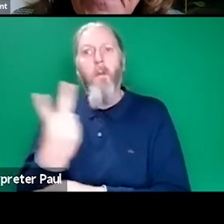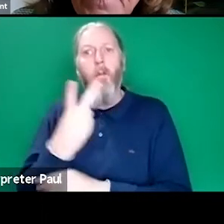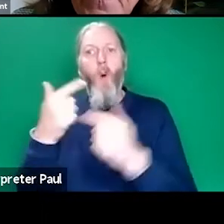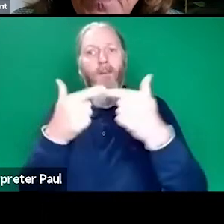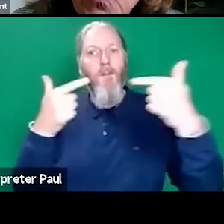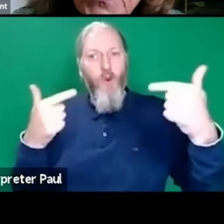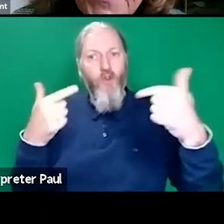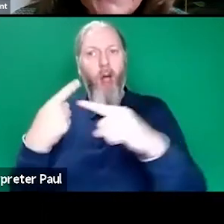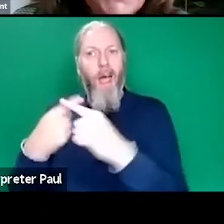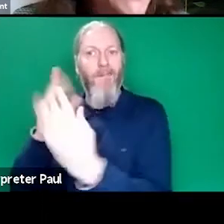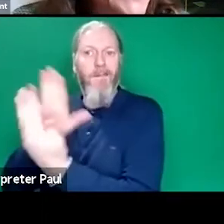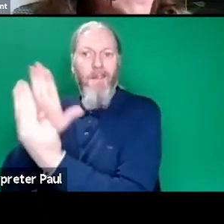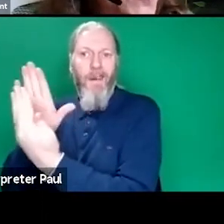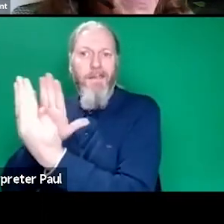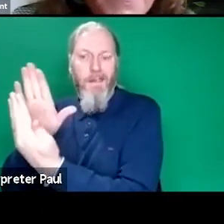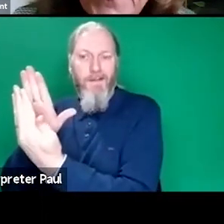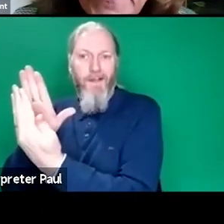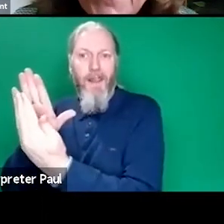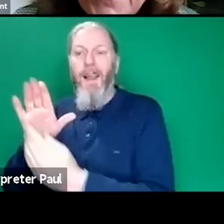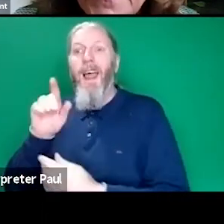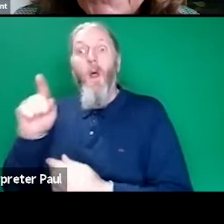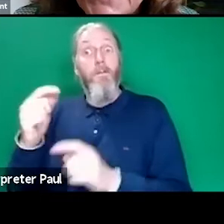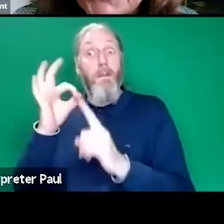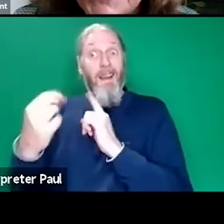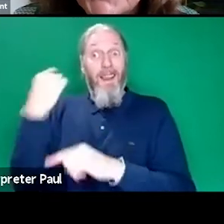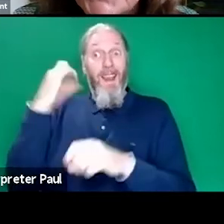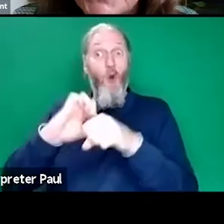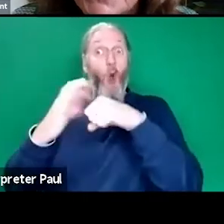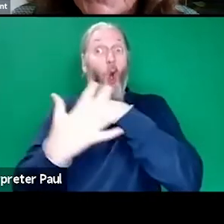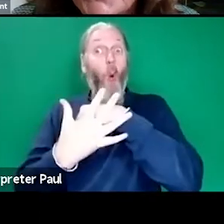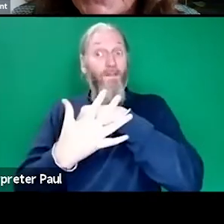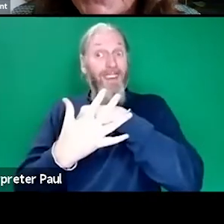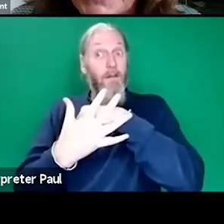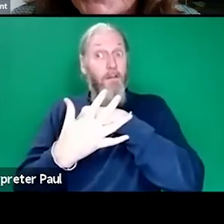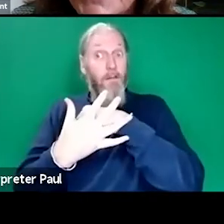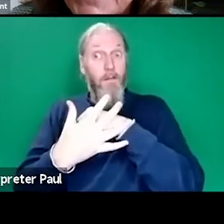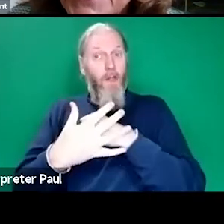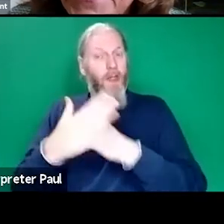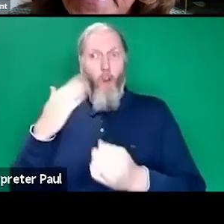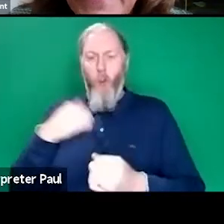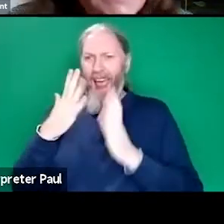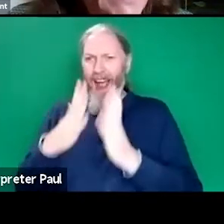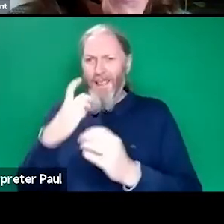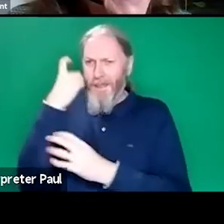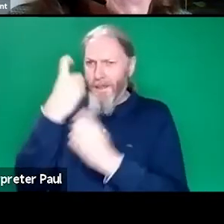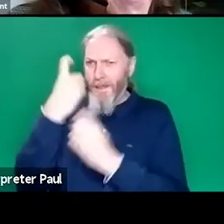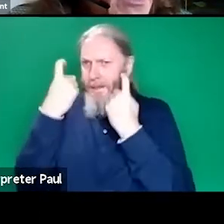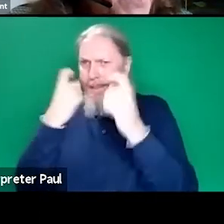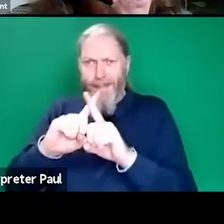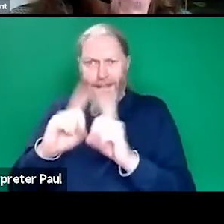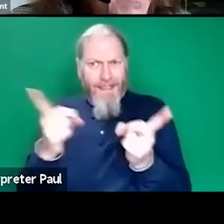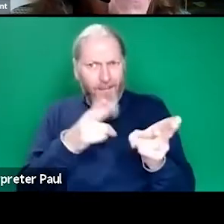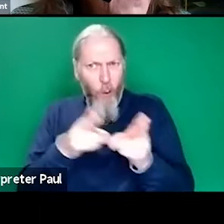really, particularly we found that in the pandemic, you know, that really stretched our thinking and creativity, and